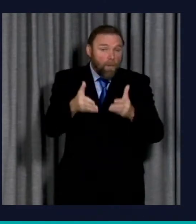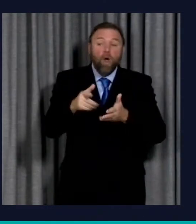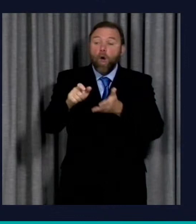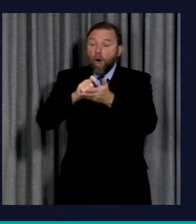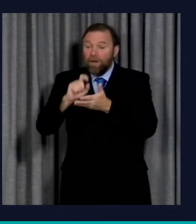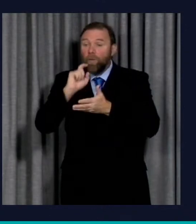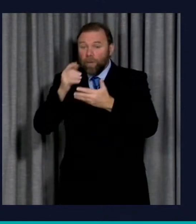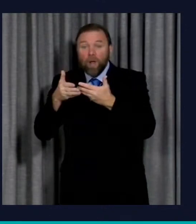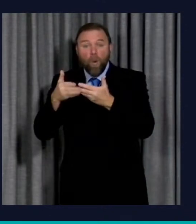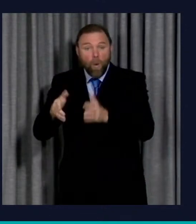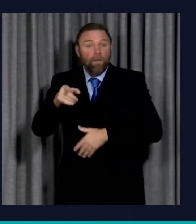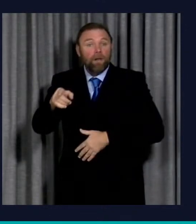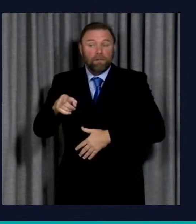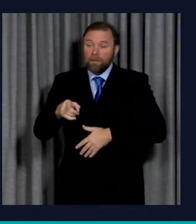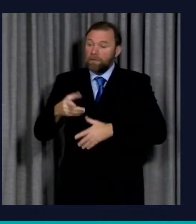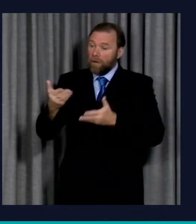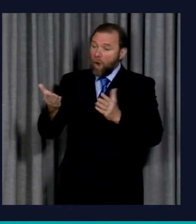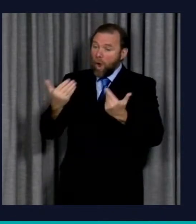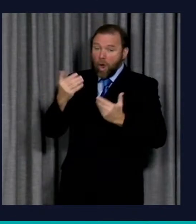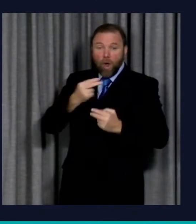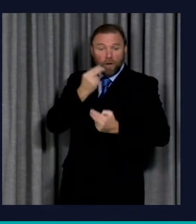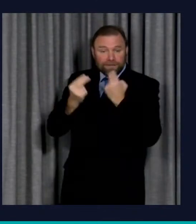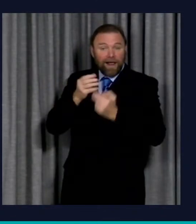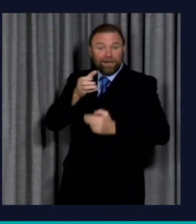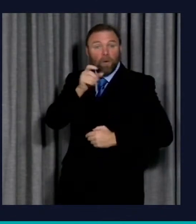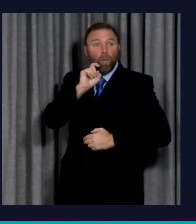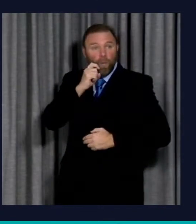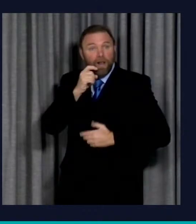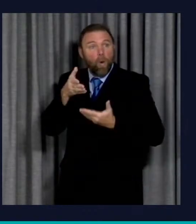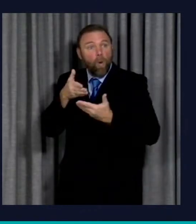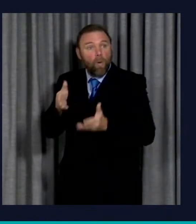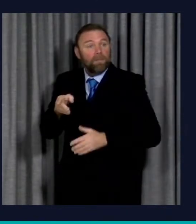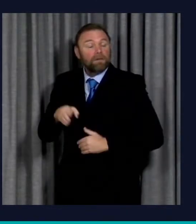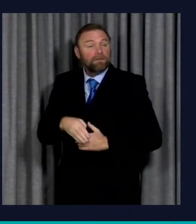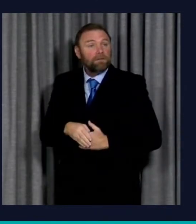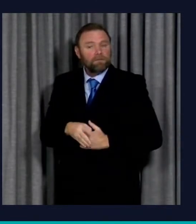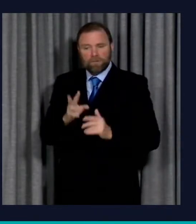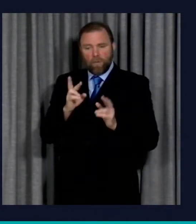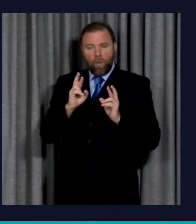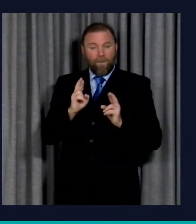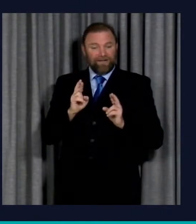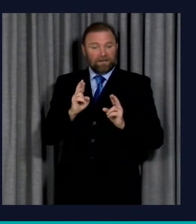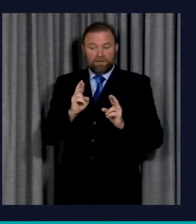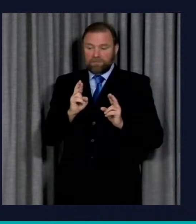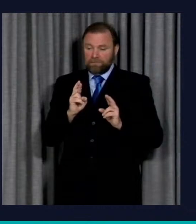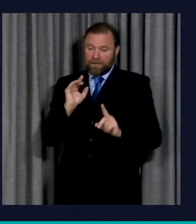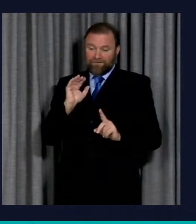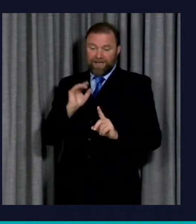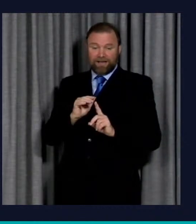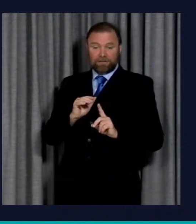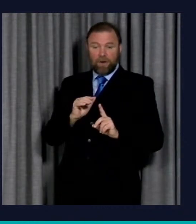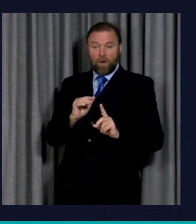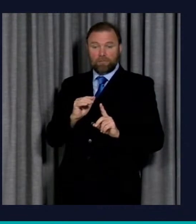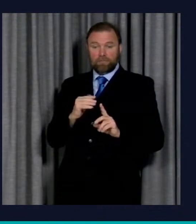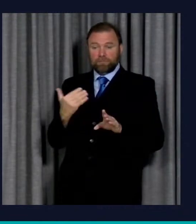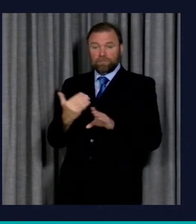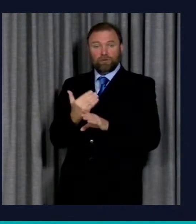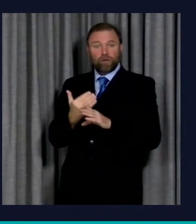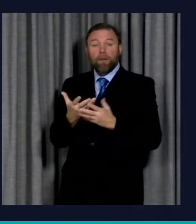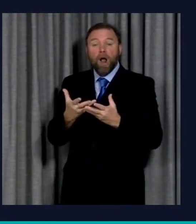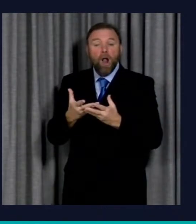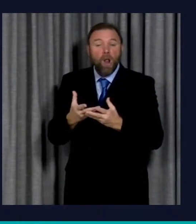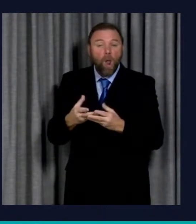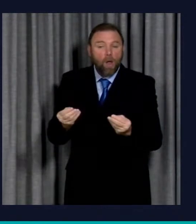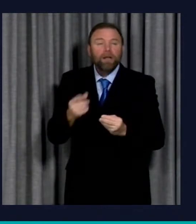will reopen, that the impact on jobs lost can be managed and